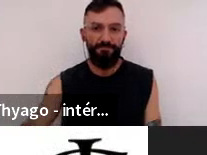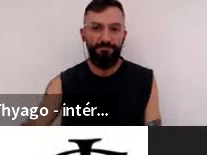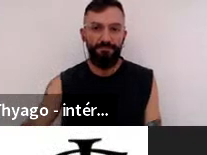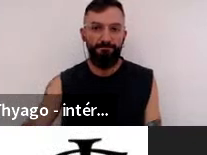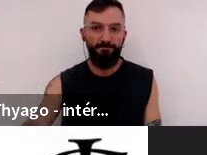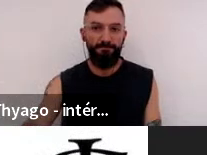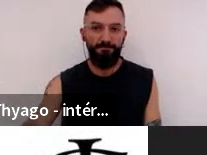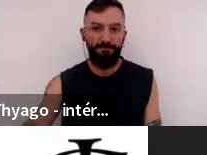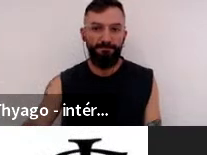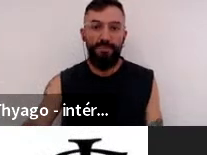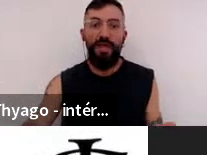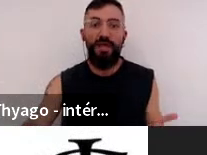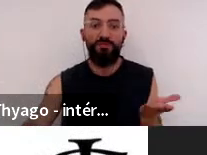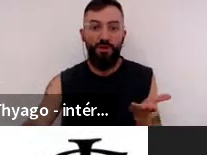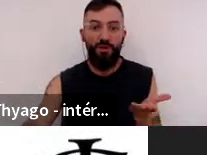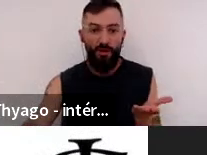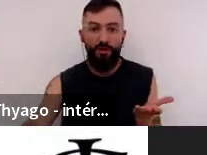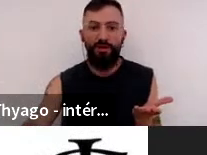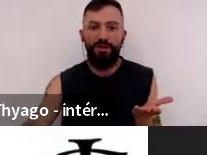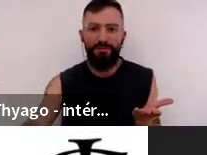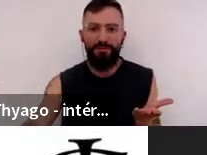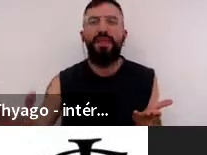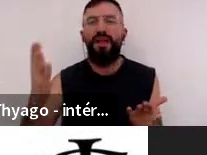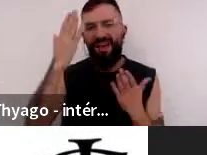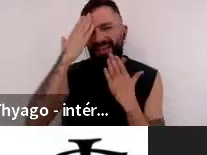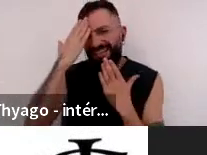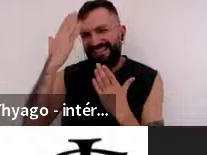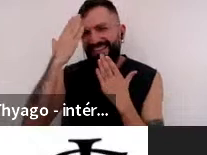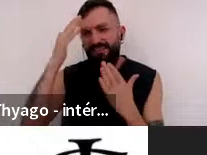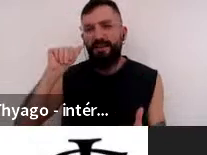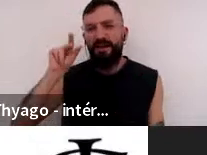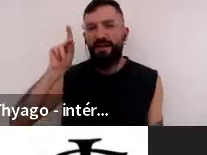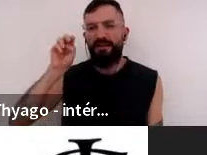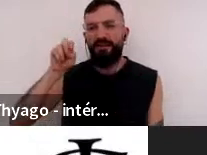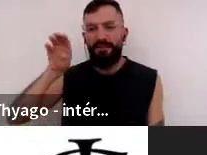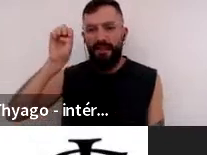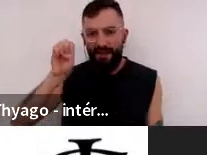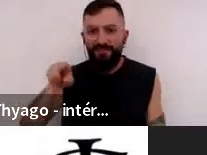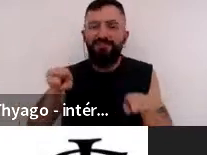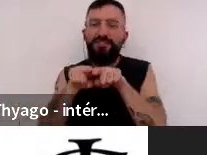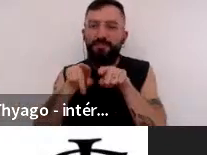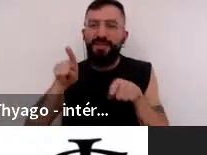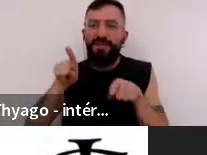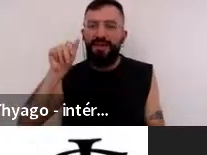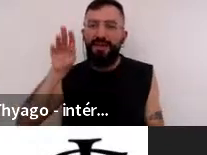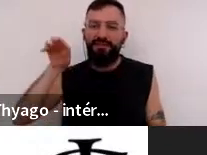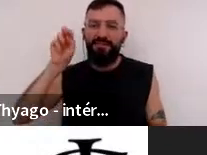So thank you so much, Adelaide and Kathleen, for this kind introduction.